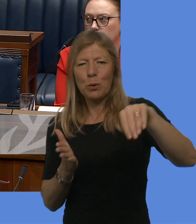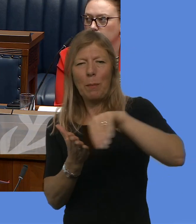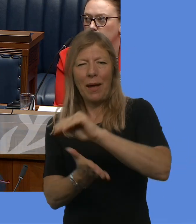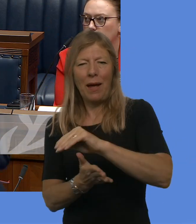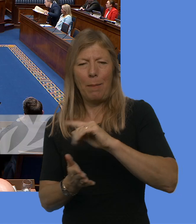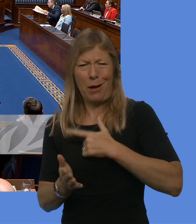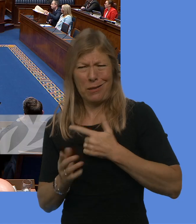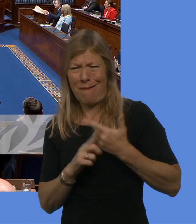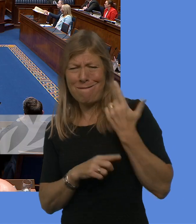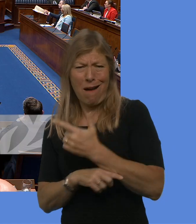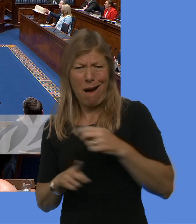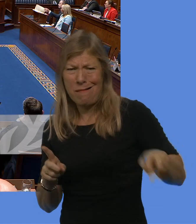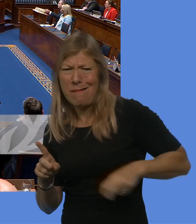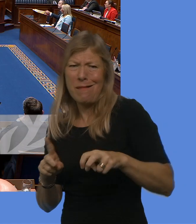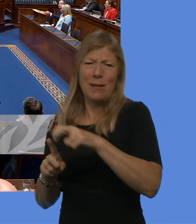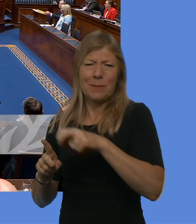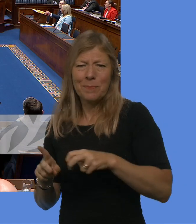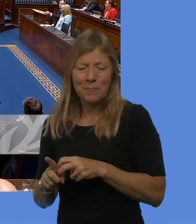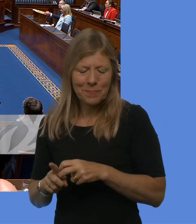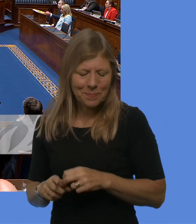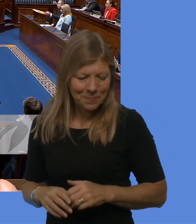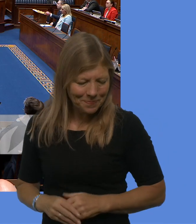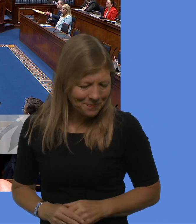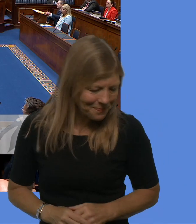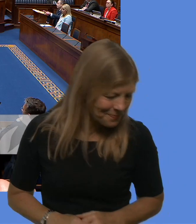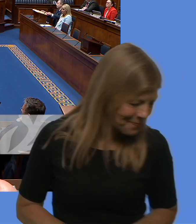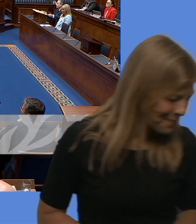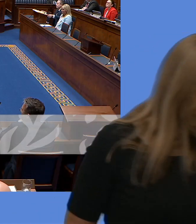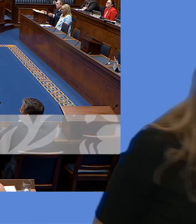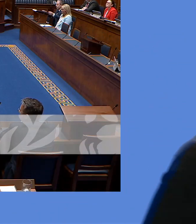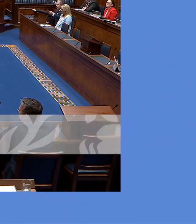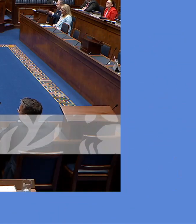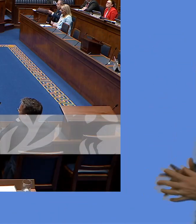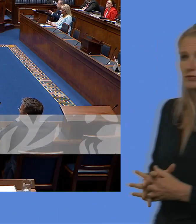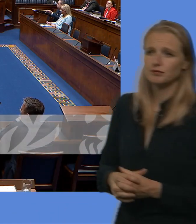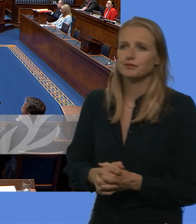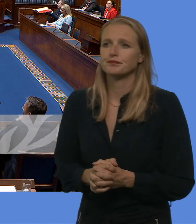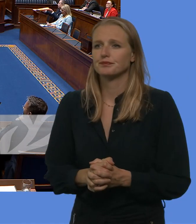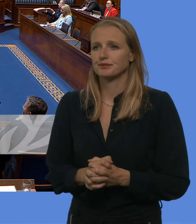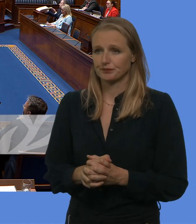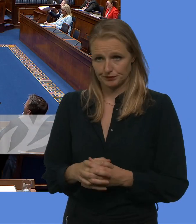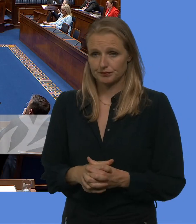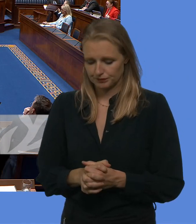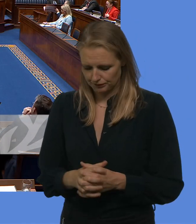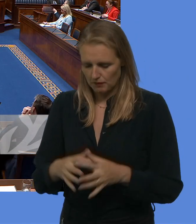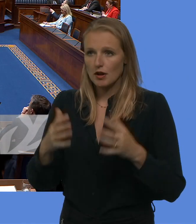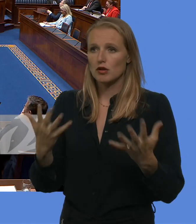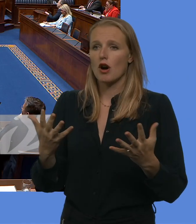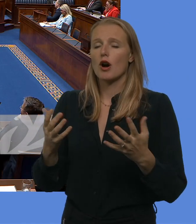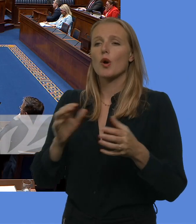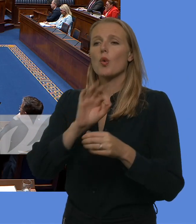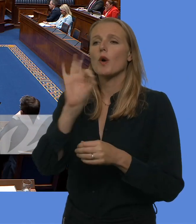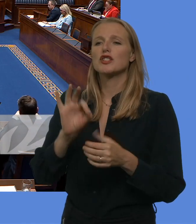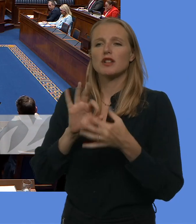pupils. That concludes questions to the Minister. Now move to topical questions, and I call Mr Jerry